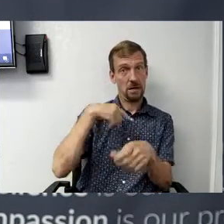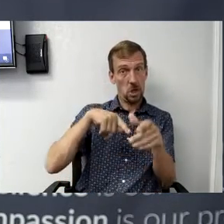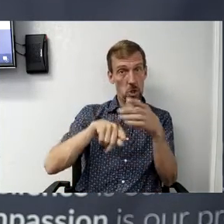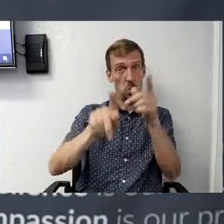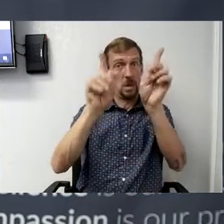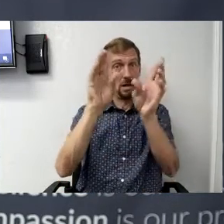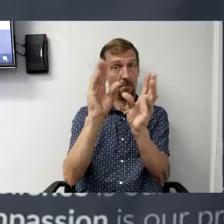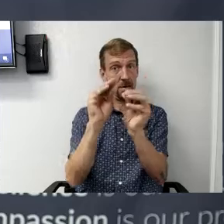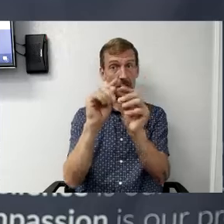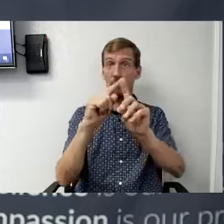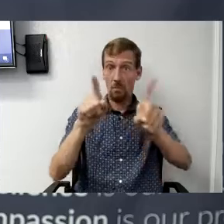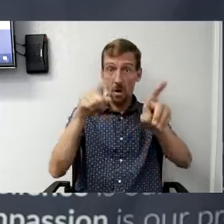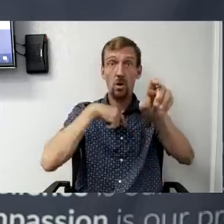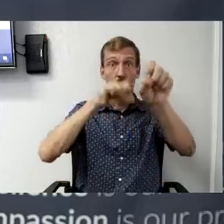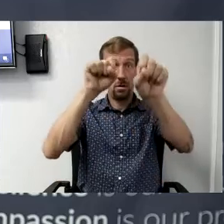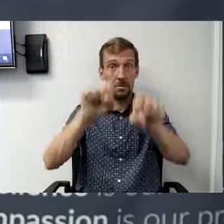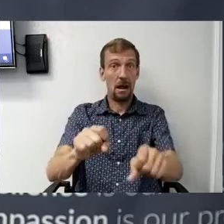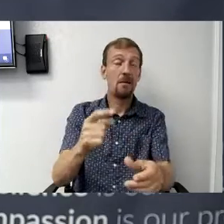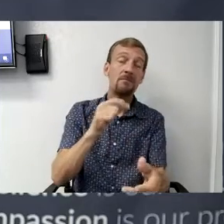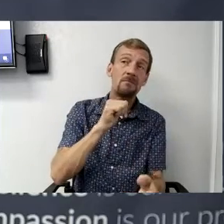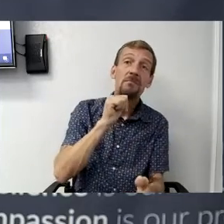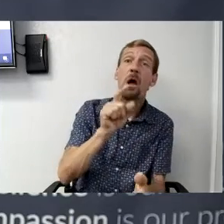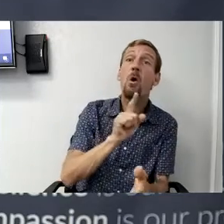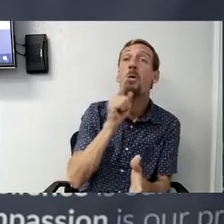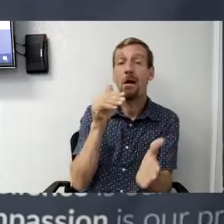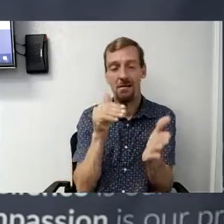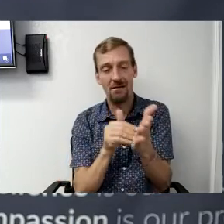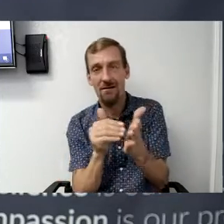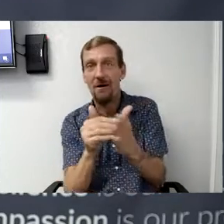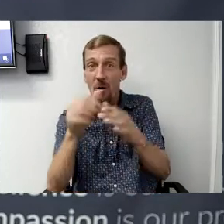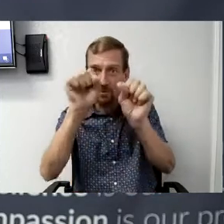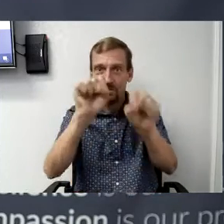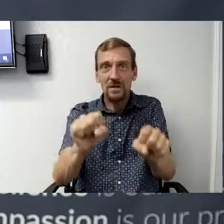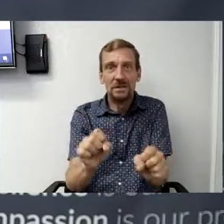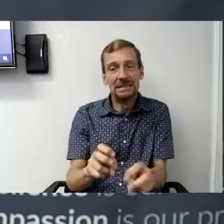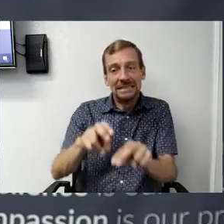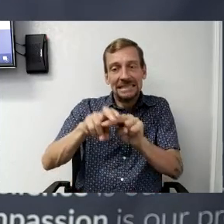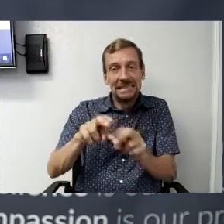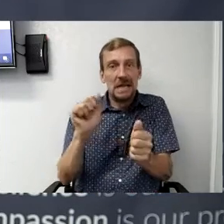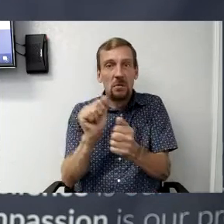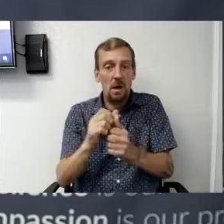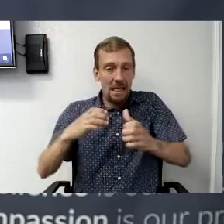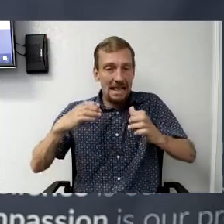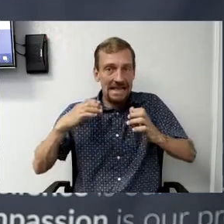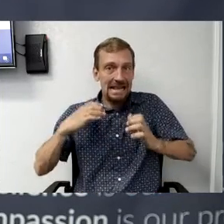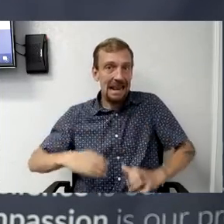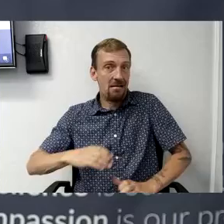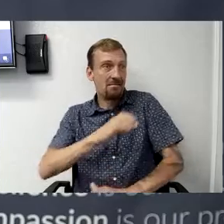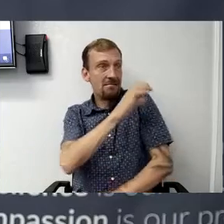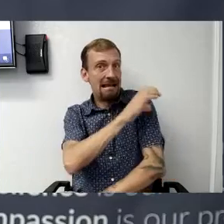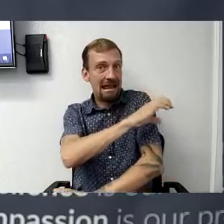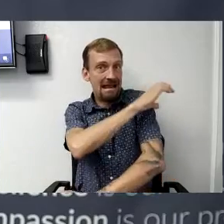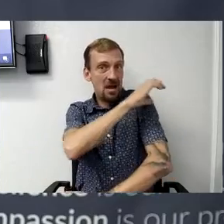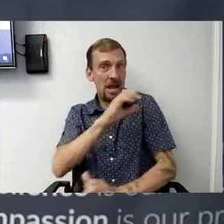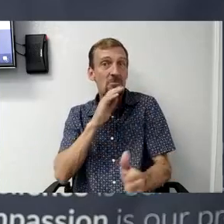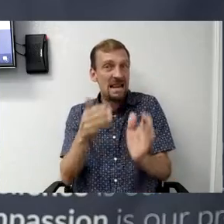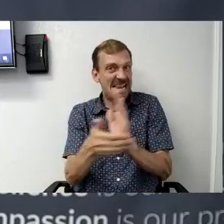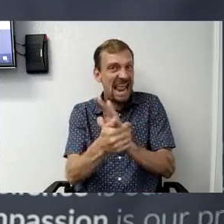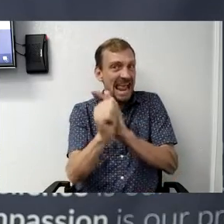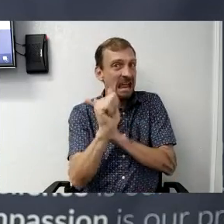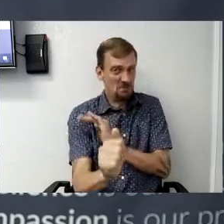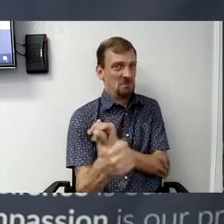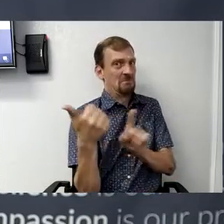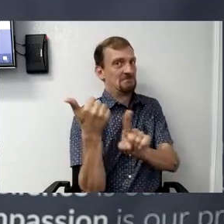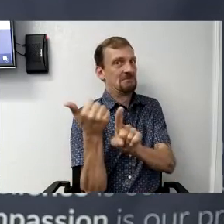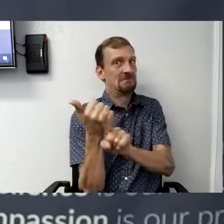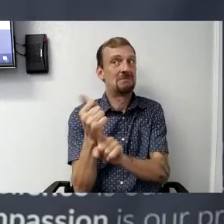not often that we get to sit down in the room with our clinical experts, but today we get them for an hour. So we're very